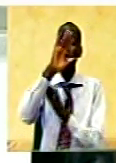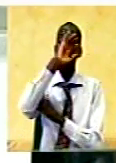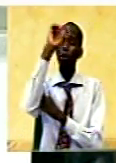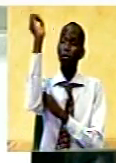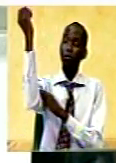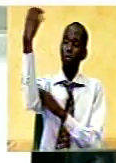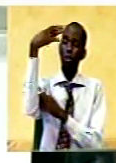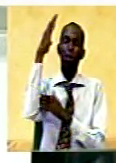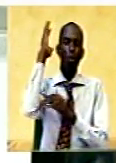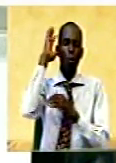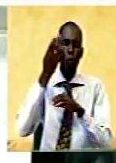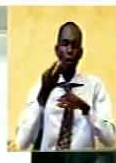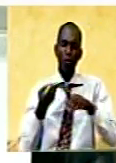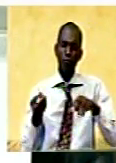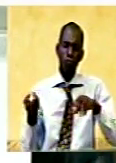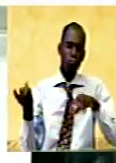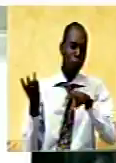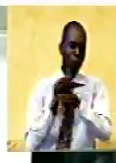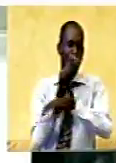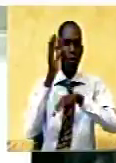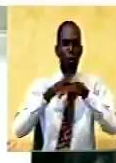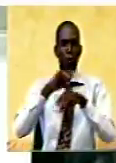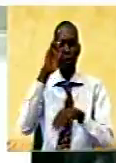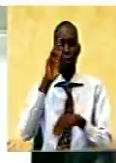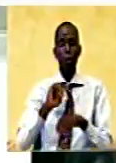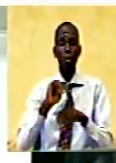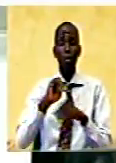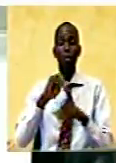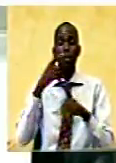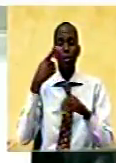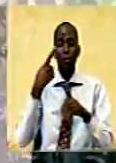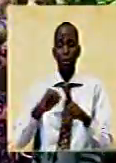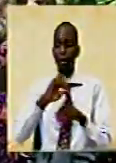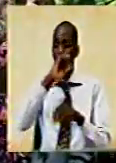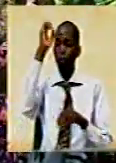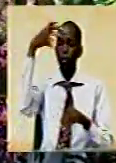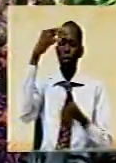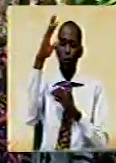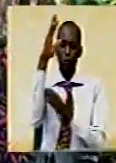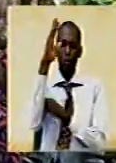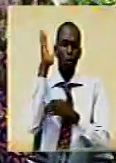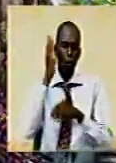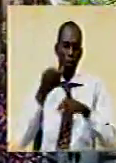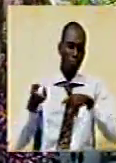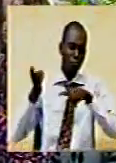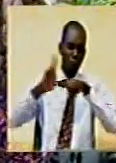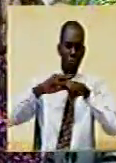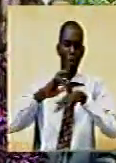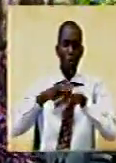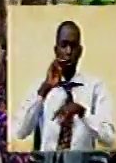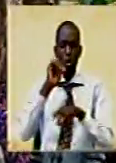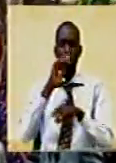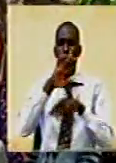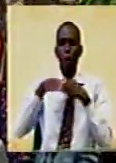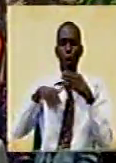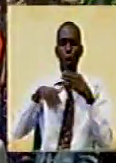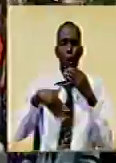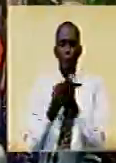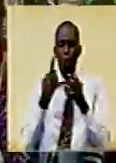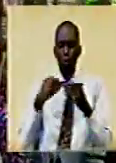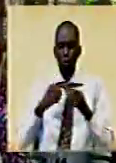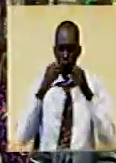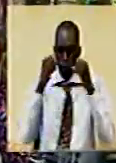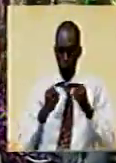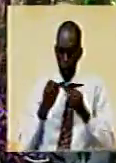God, that God's grace will multiply. God's power, virtue have gone out of